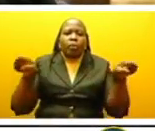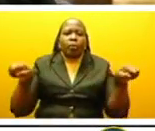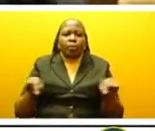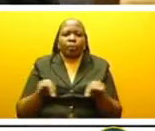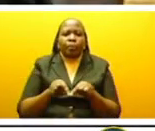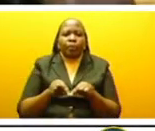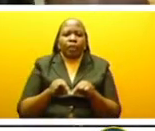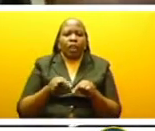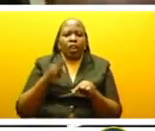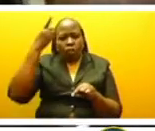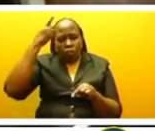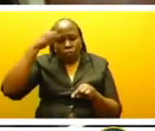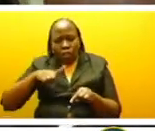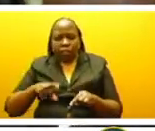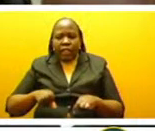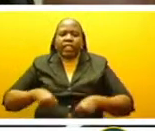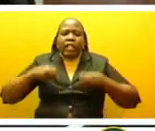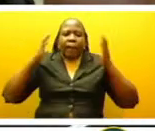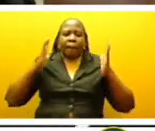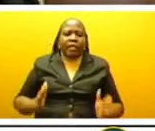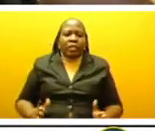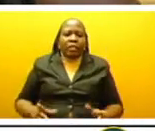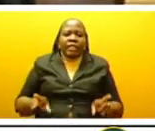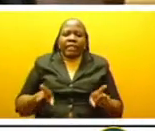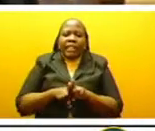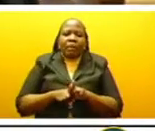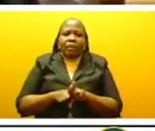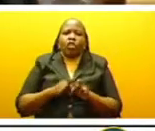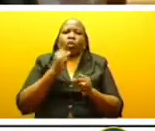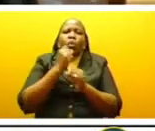for the chair to act as a lone ranger.